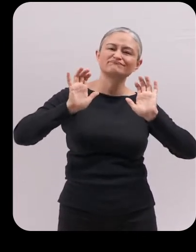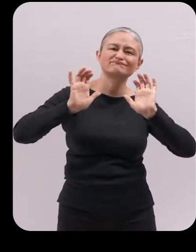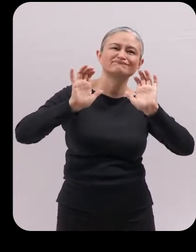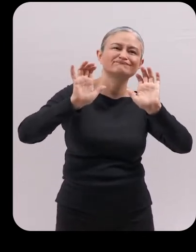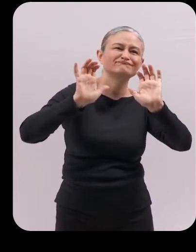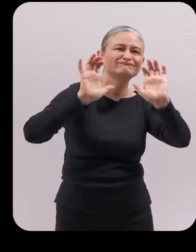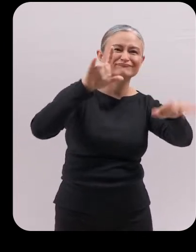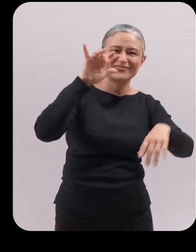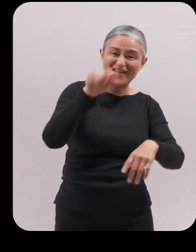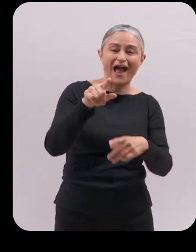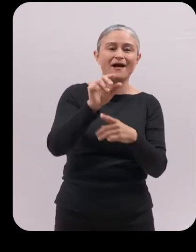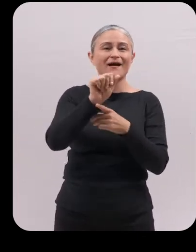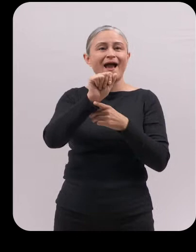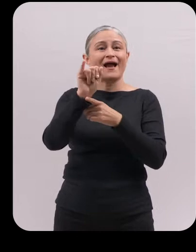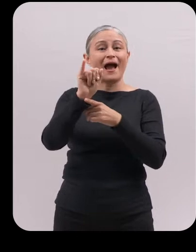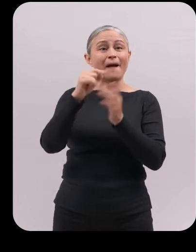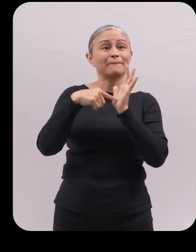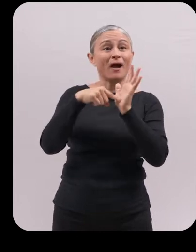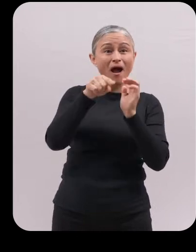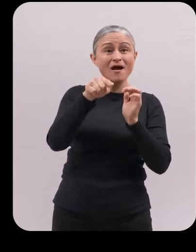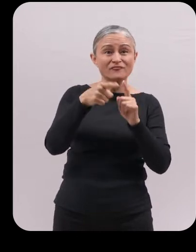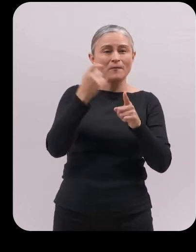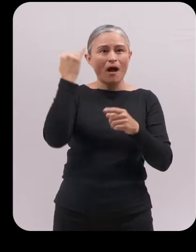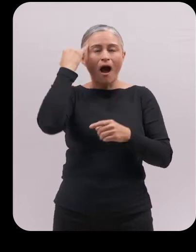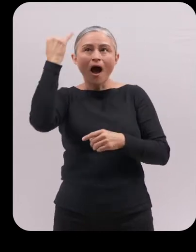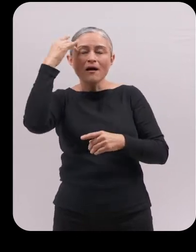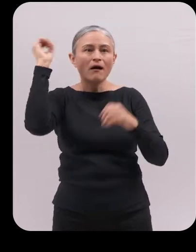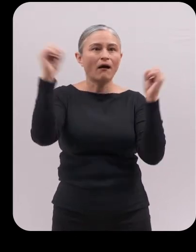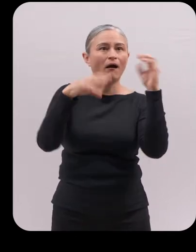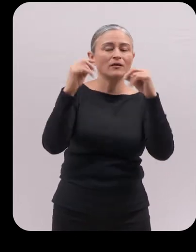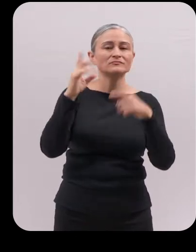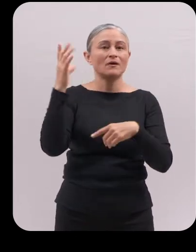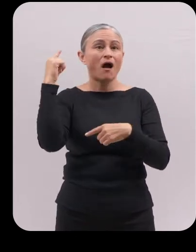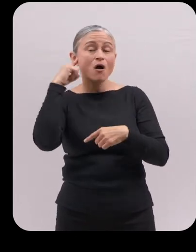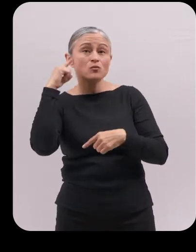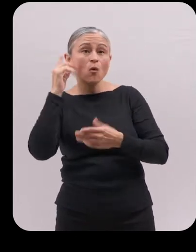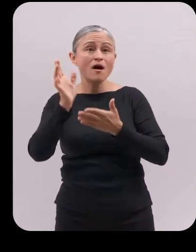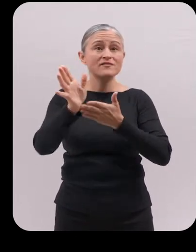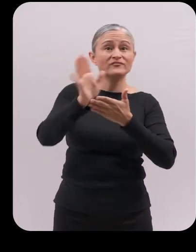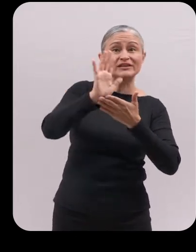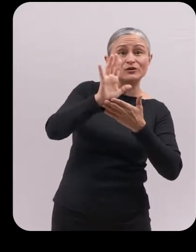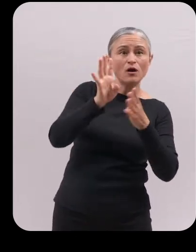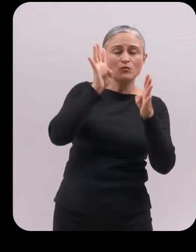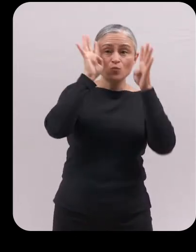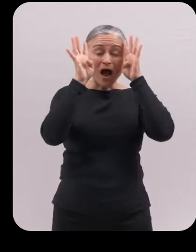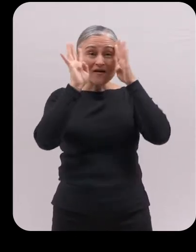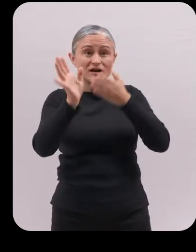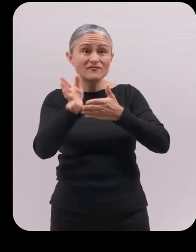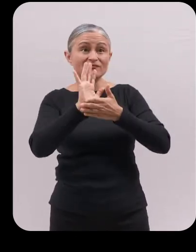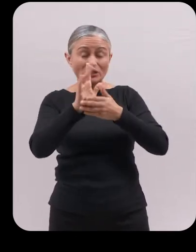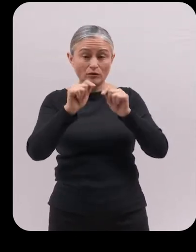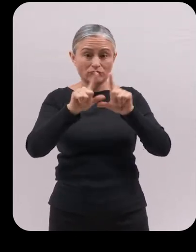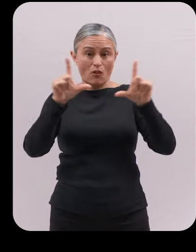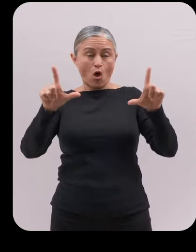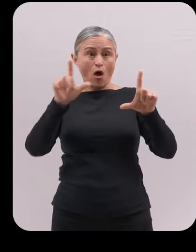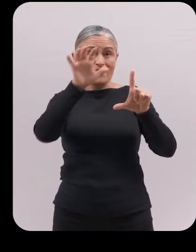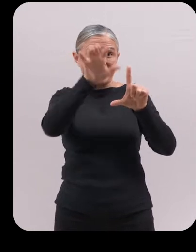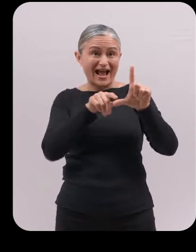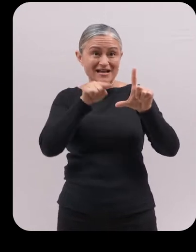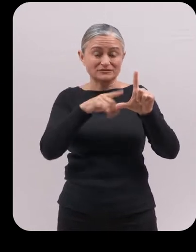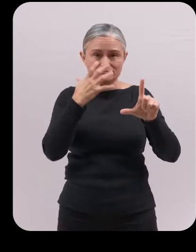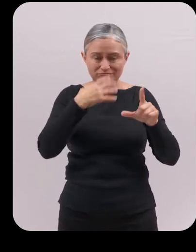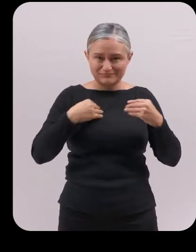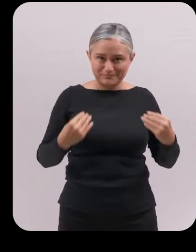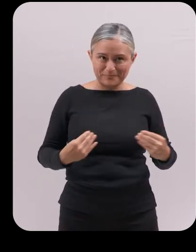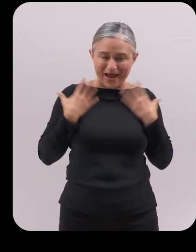models, from new ideas using audio and video inputs to the creative use of longer context windows. It's it's really inspiring to